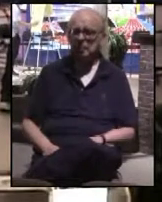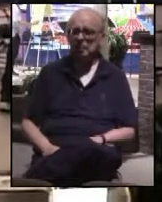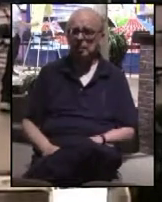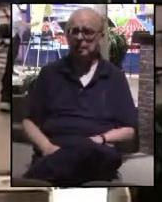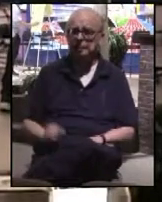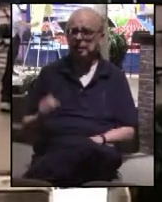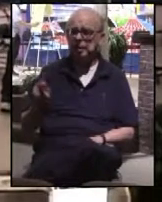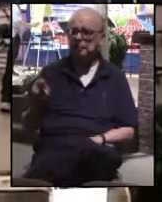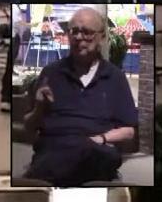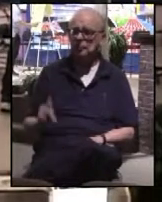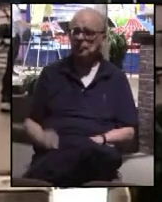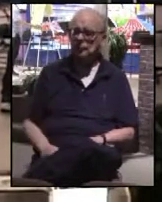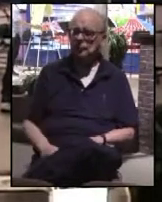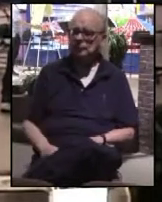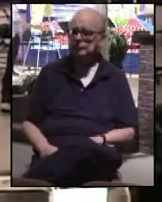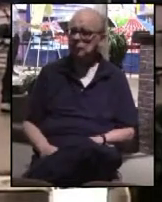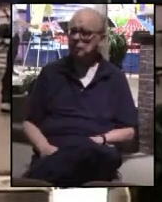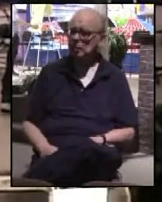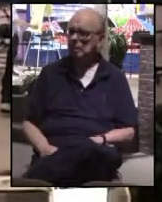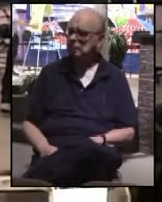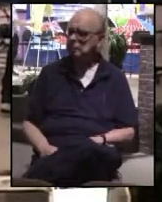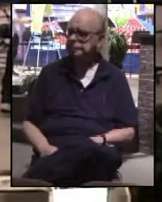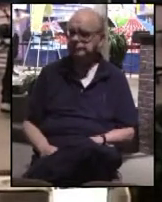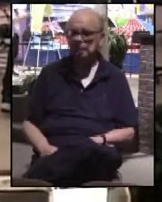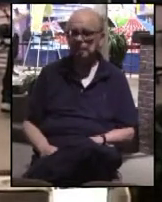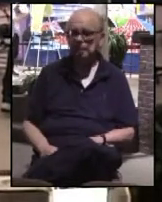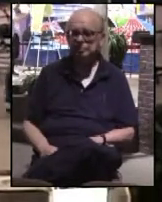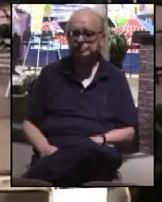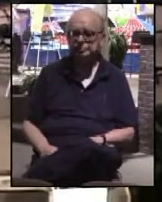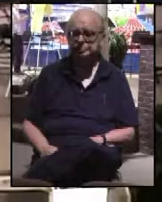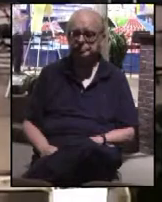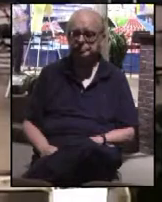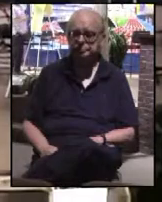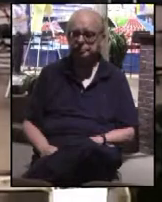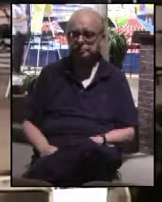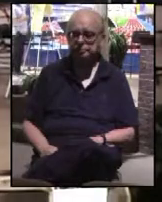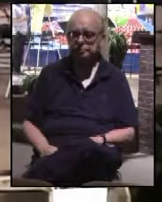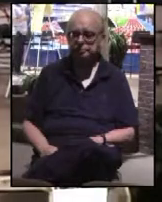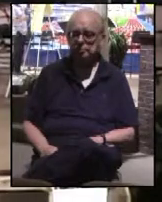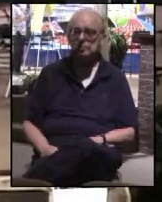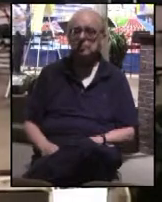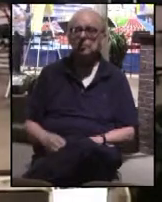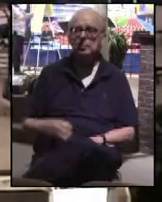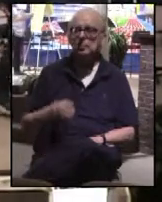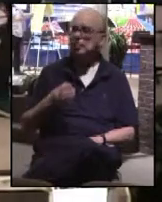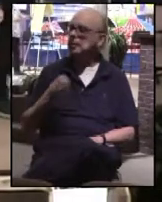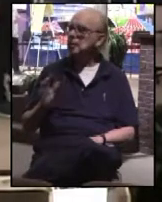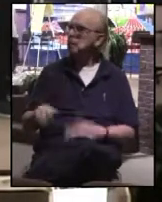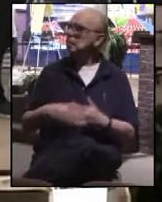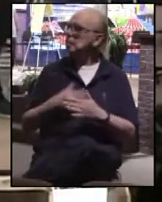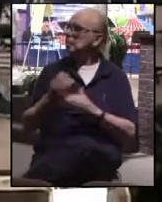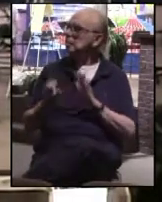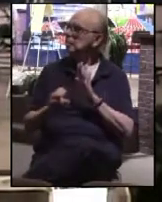Okay? So here's the next one.